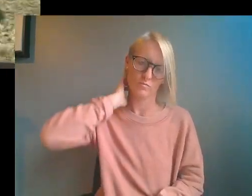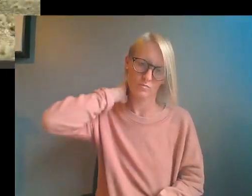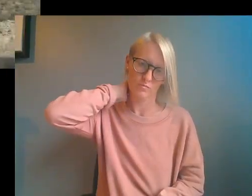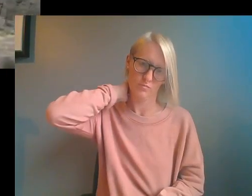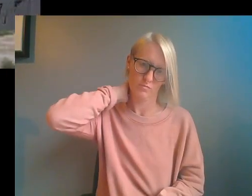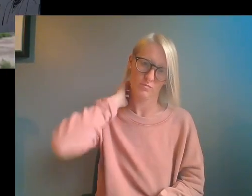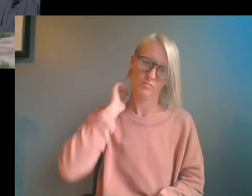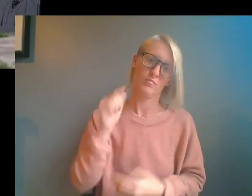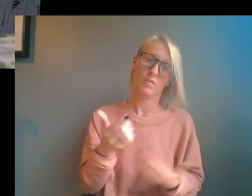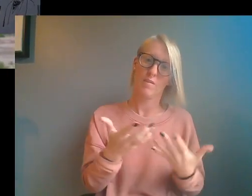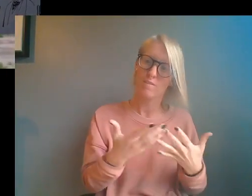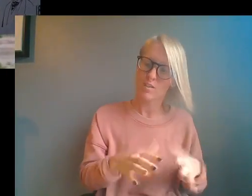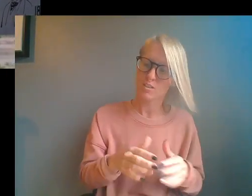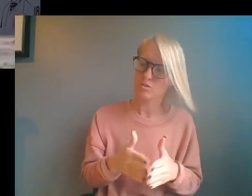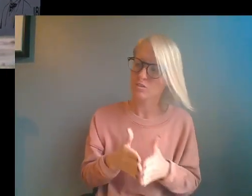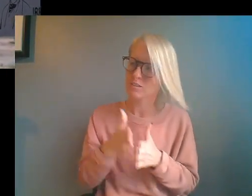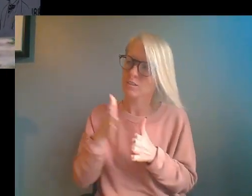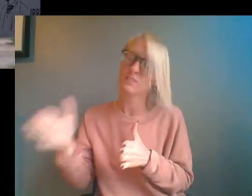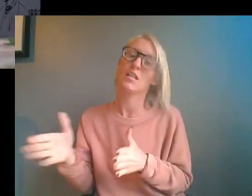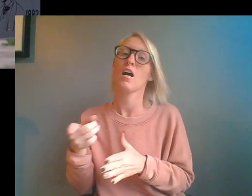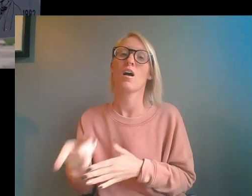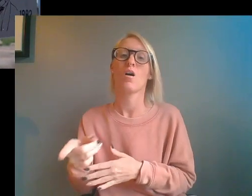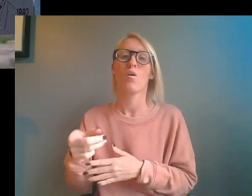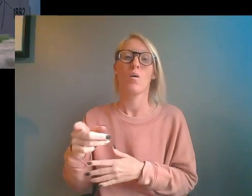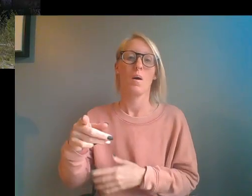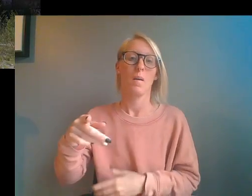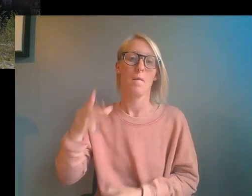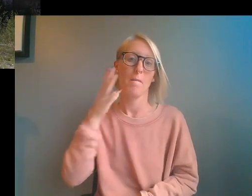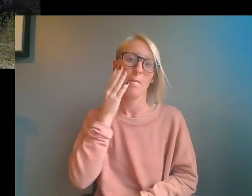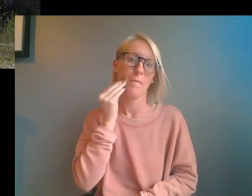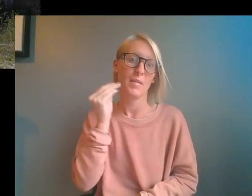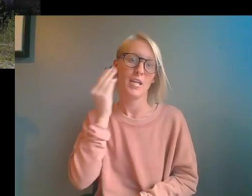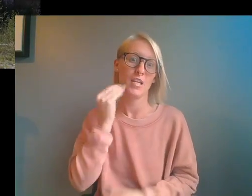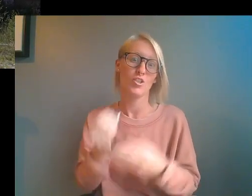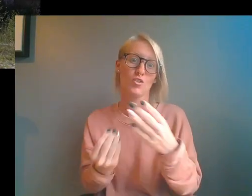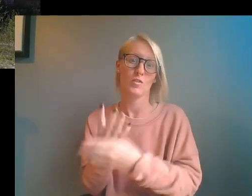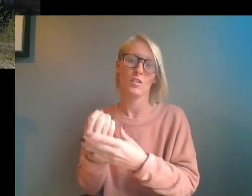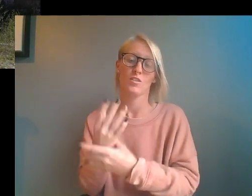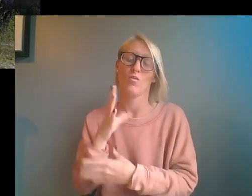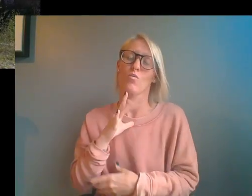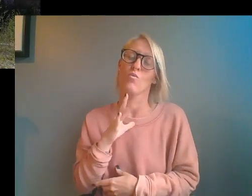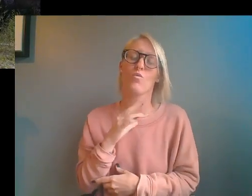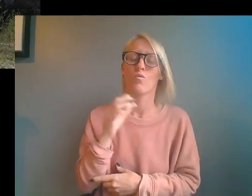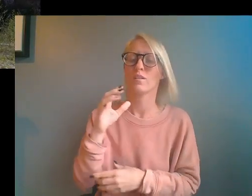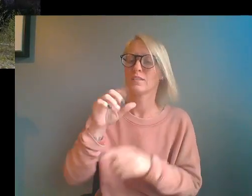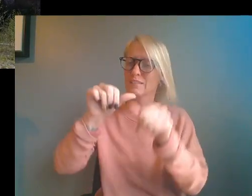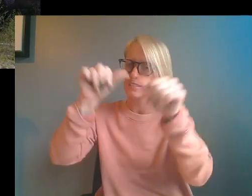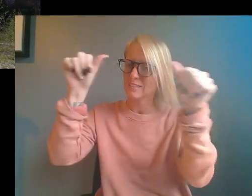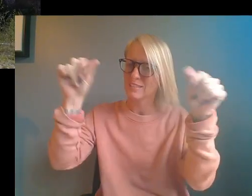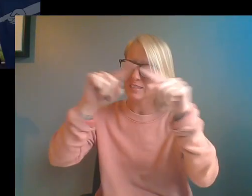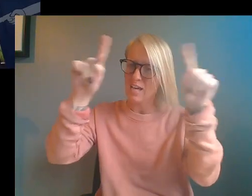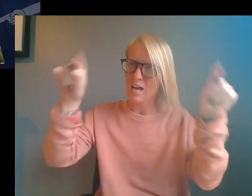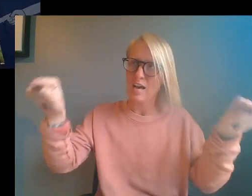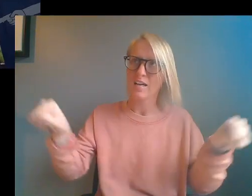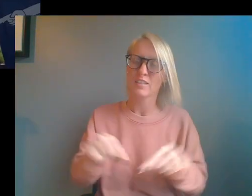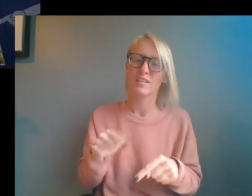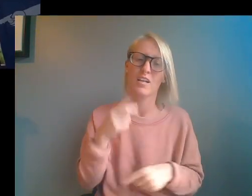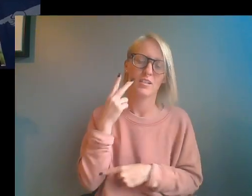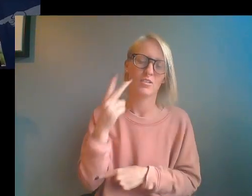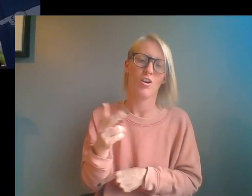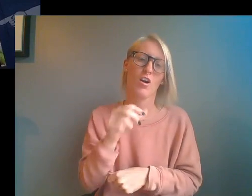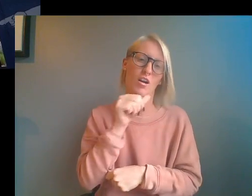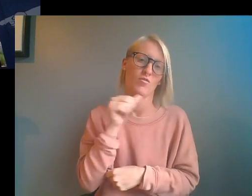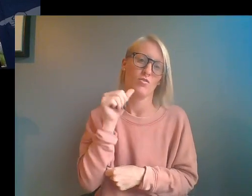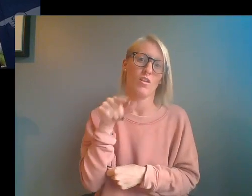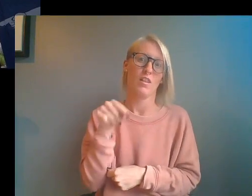From there, we made our way to Peach Springs and stopped at one of the coolest signs I saw in Arizona. These old signs are everywhere on Route 66,